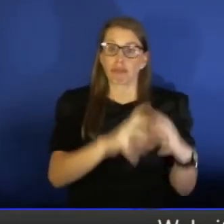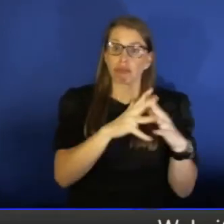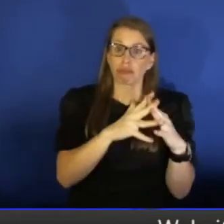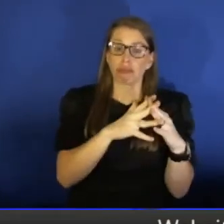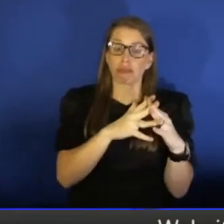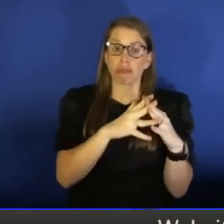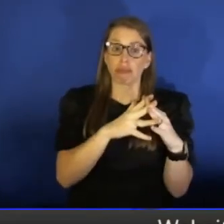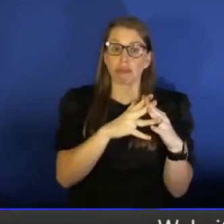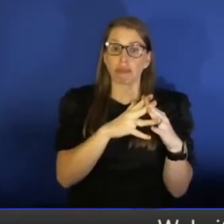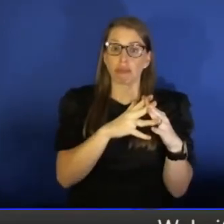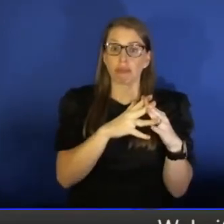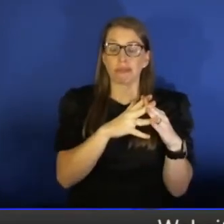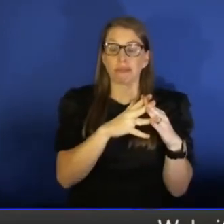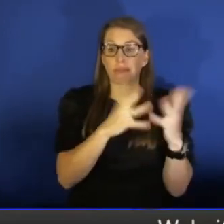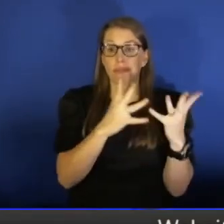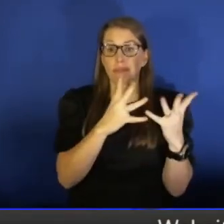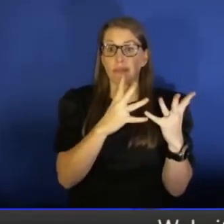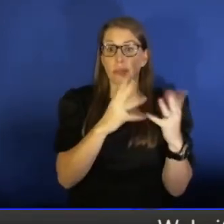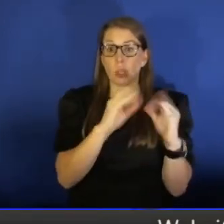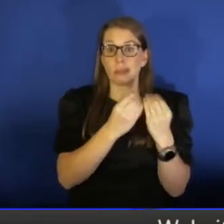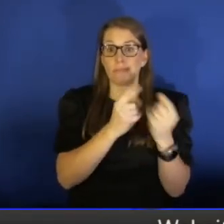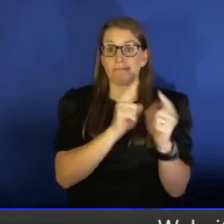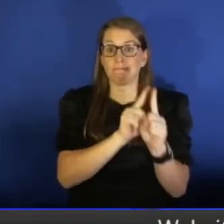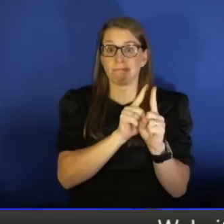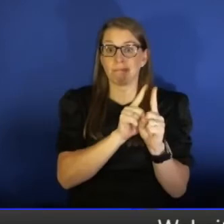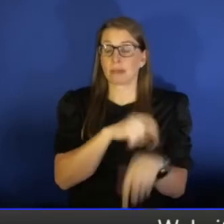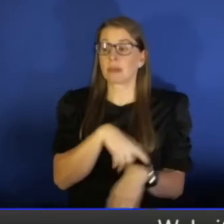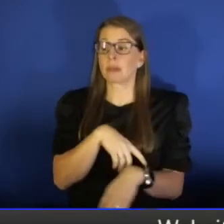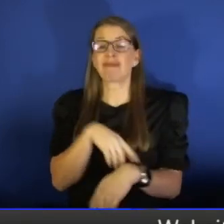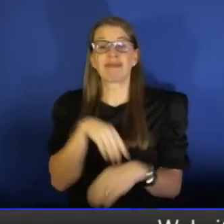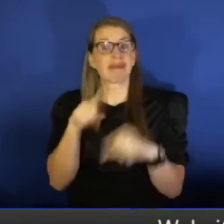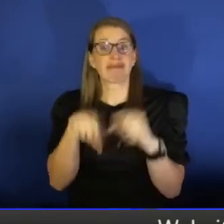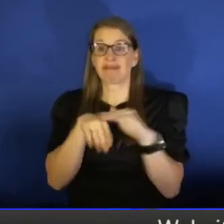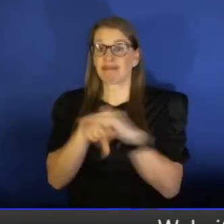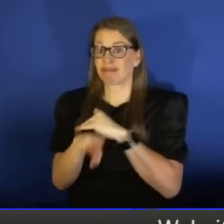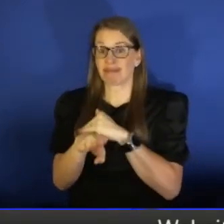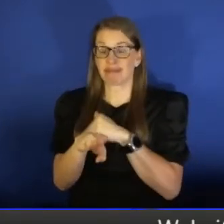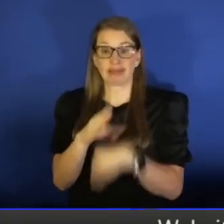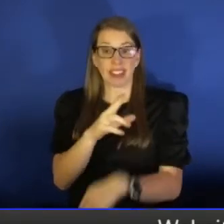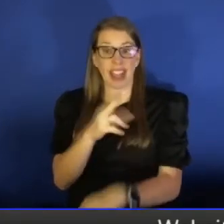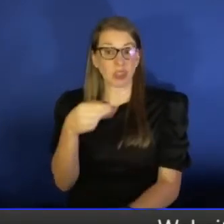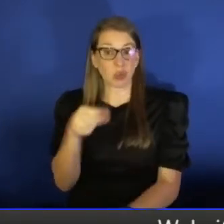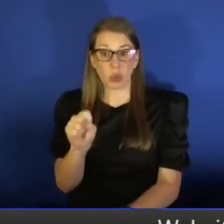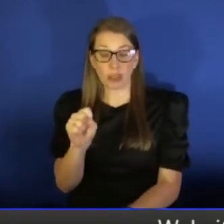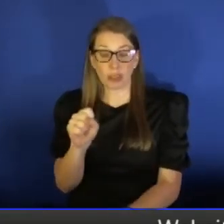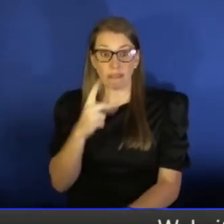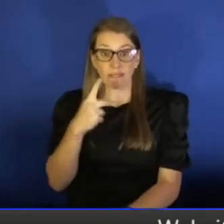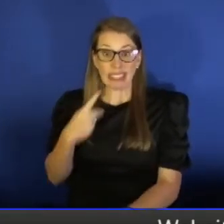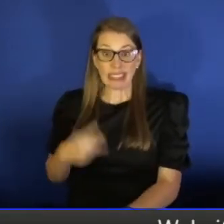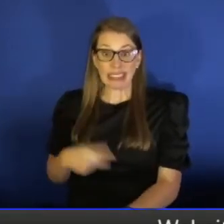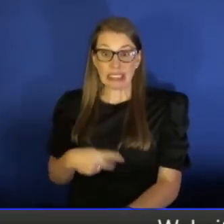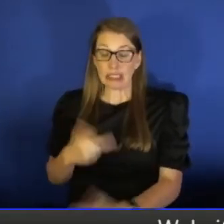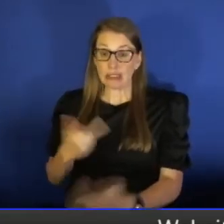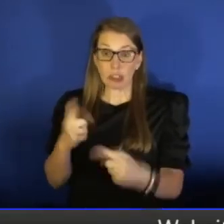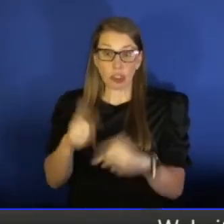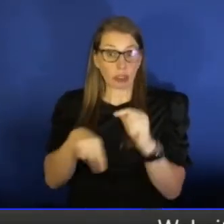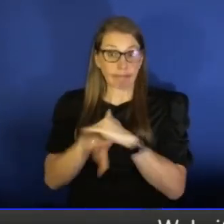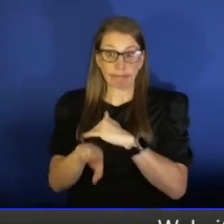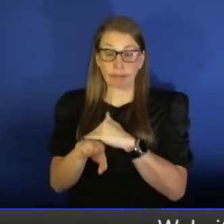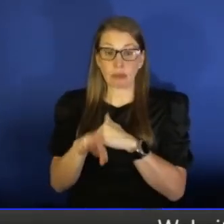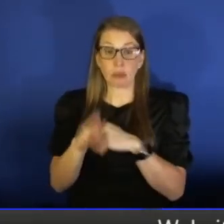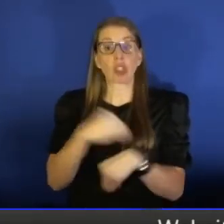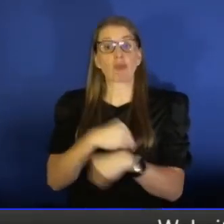classroom, so physically, because high schools weren't letting guest speakers in. So we had to go to a virtual platform, and we did